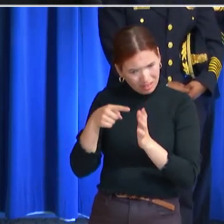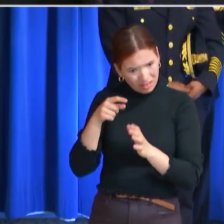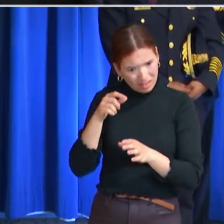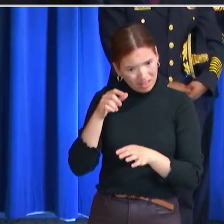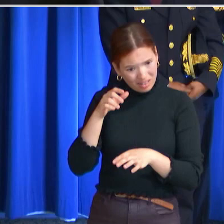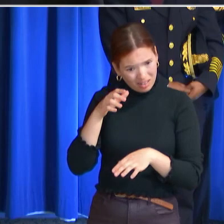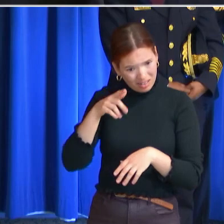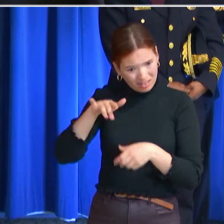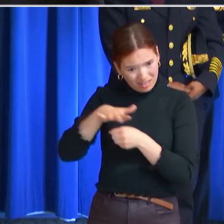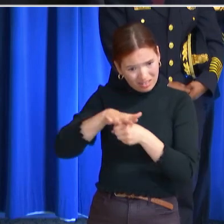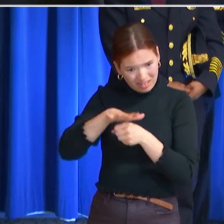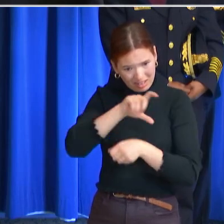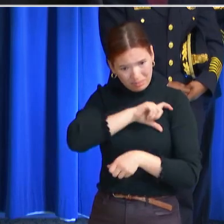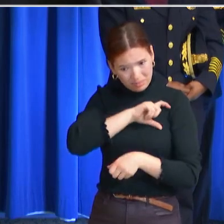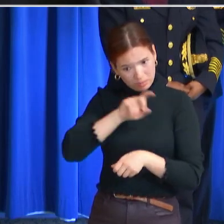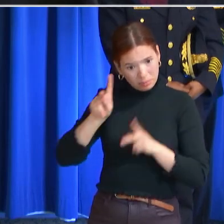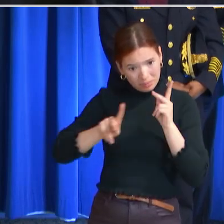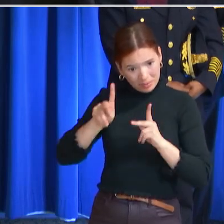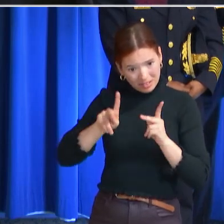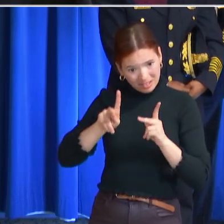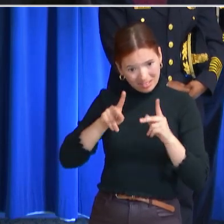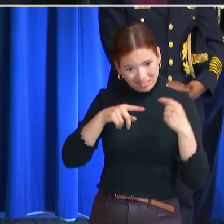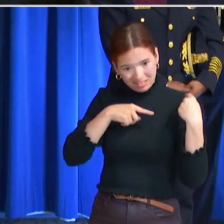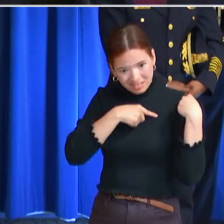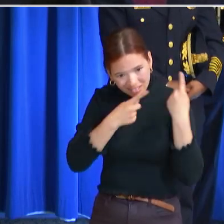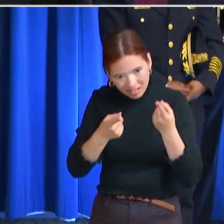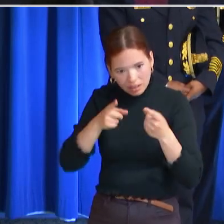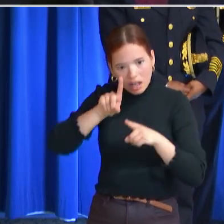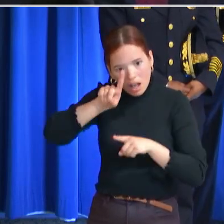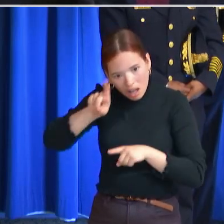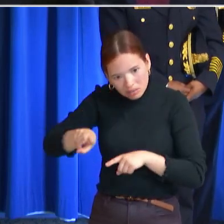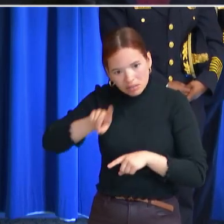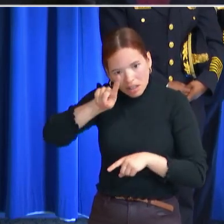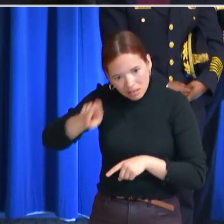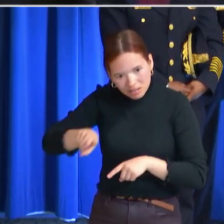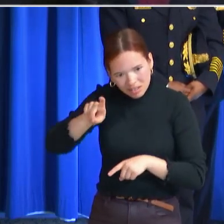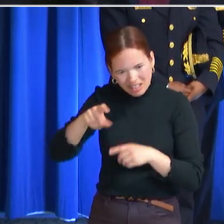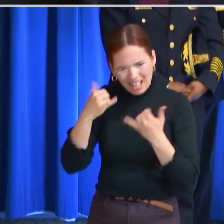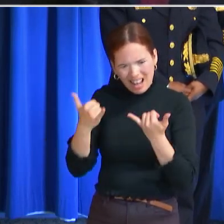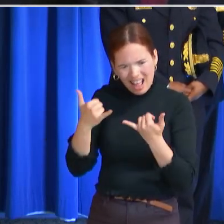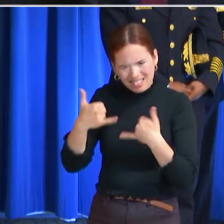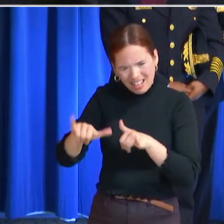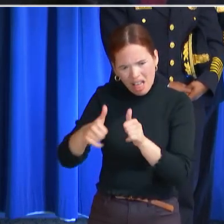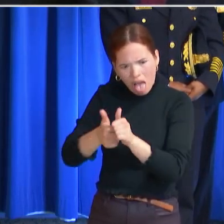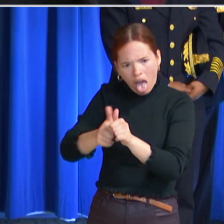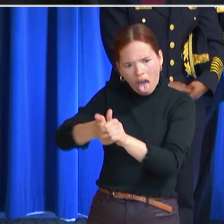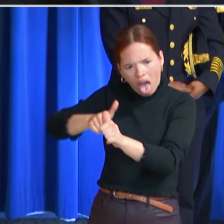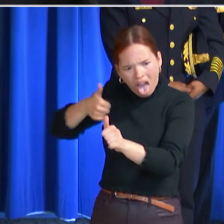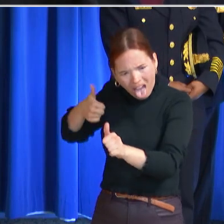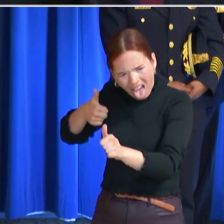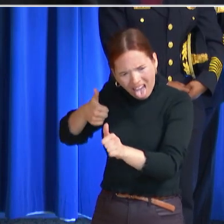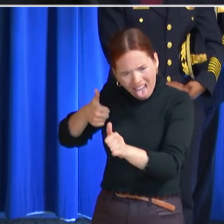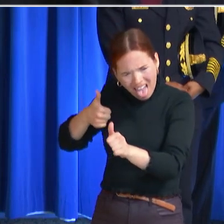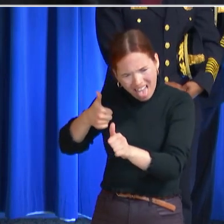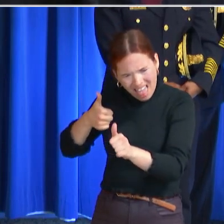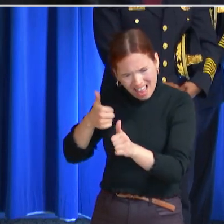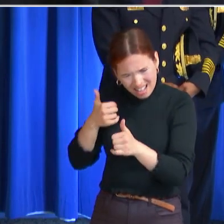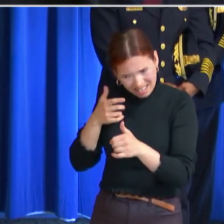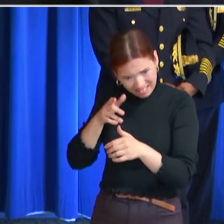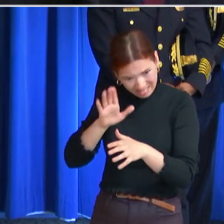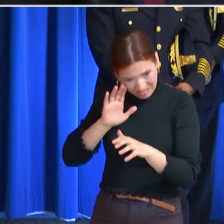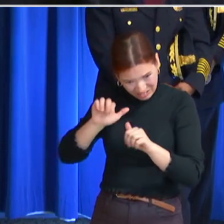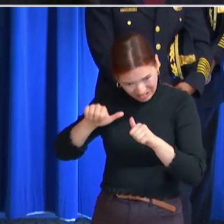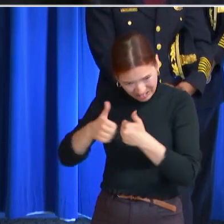been asking for years. Why did we get away from that? And do you expect that to be a challenge considering